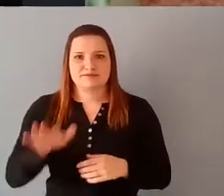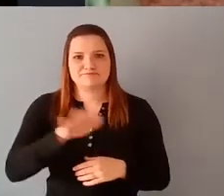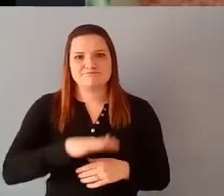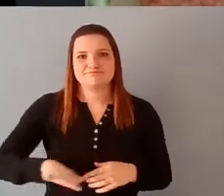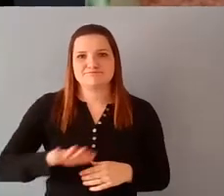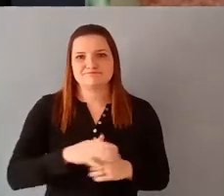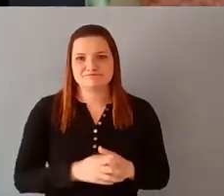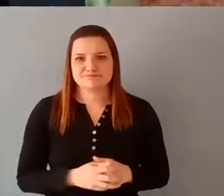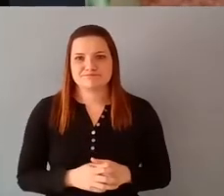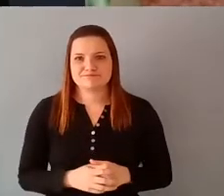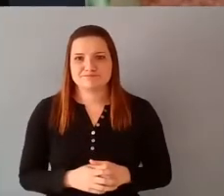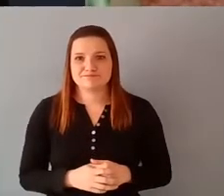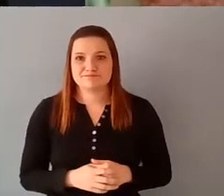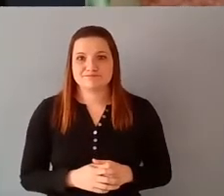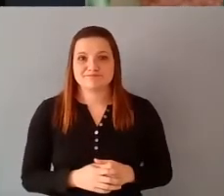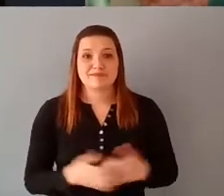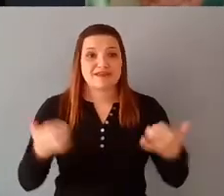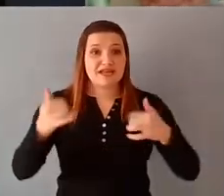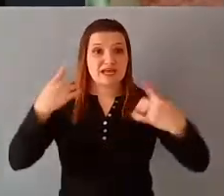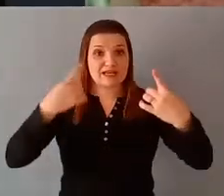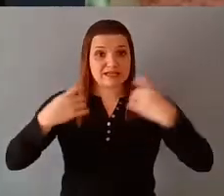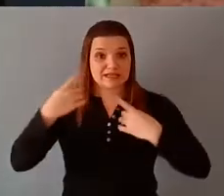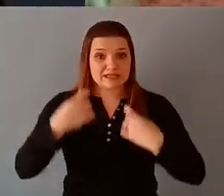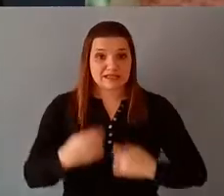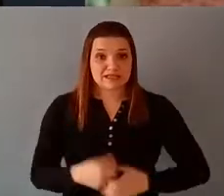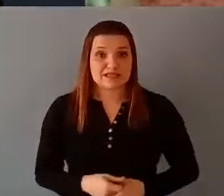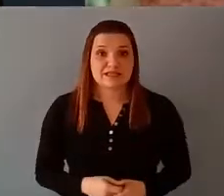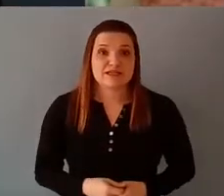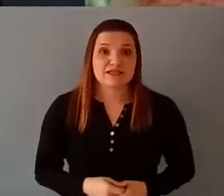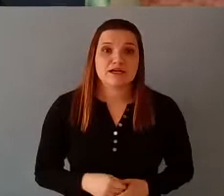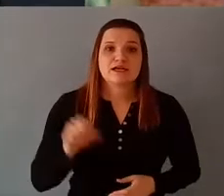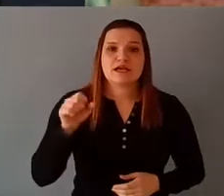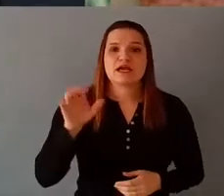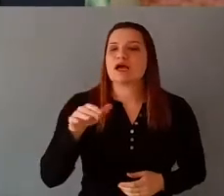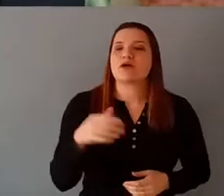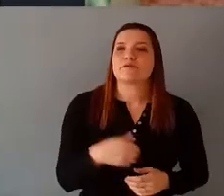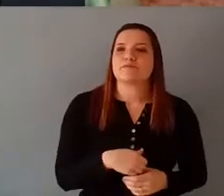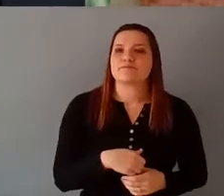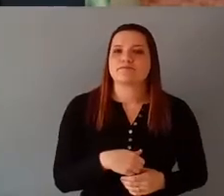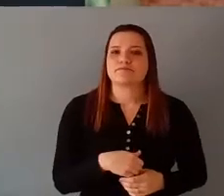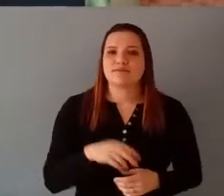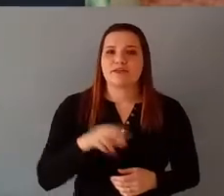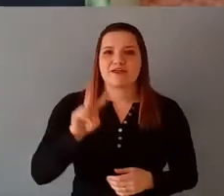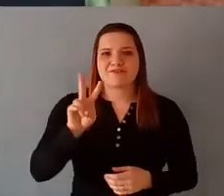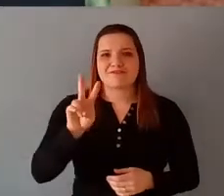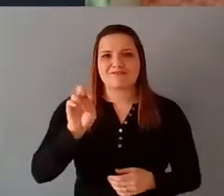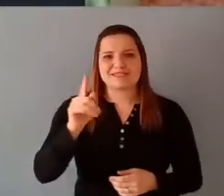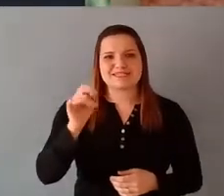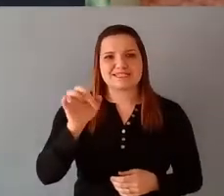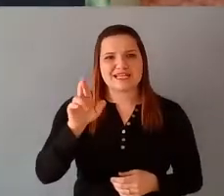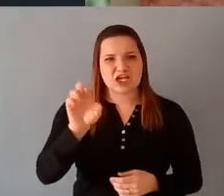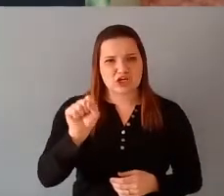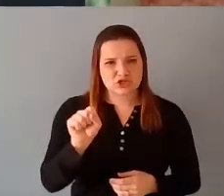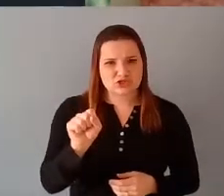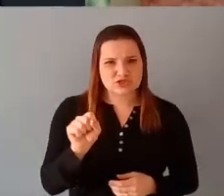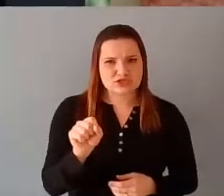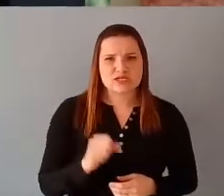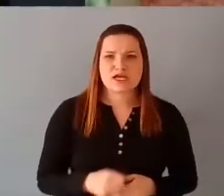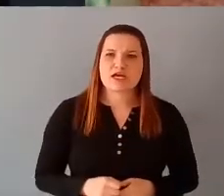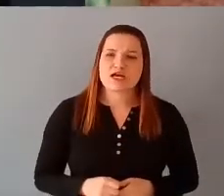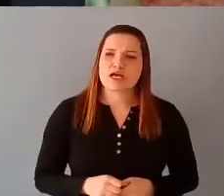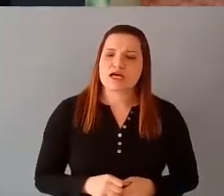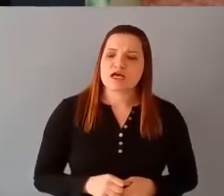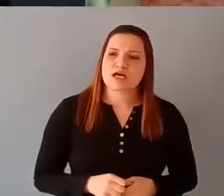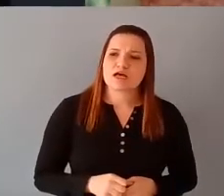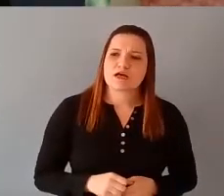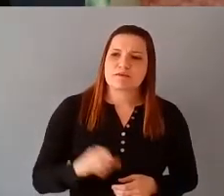So Deb, questions? All right. Well, yeah. So Gary, our ventilators. Yes. Is